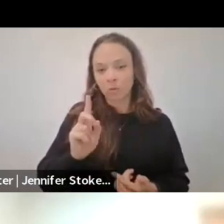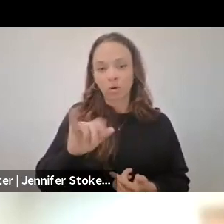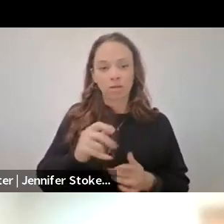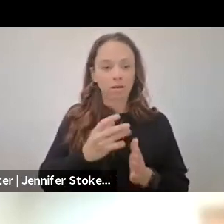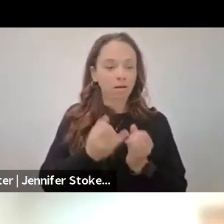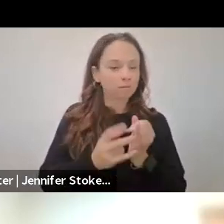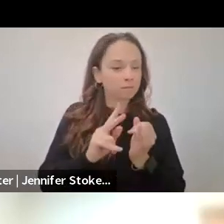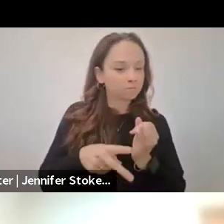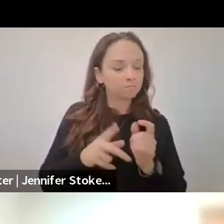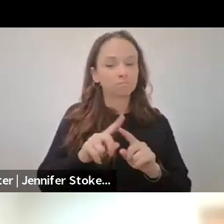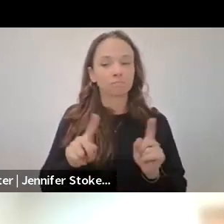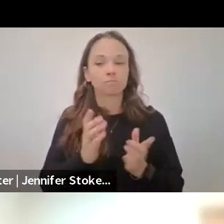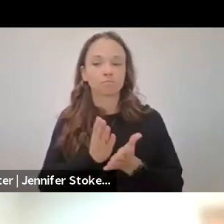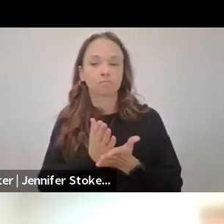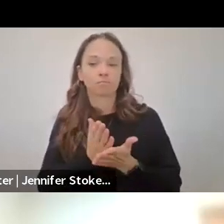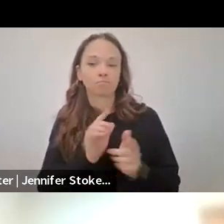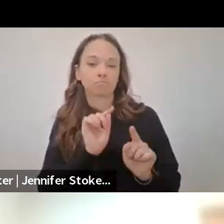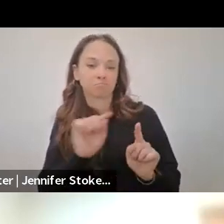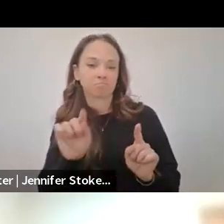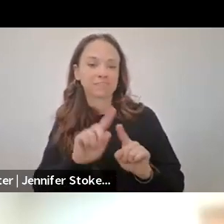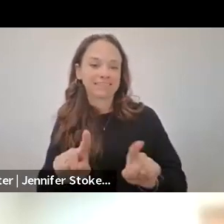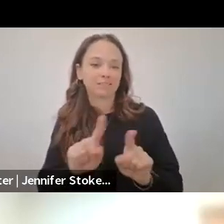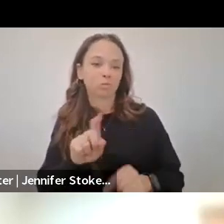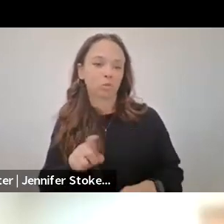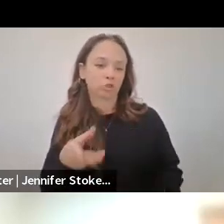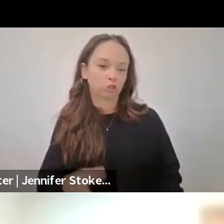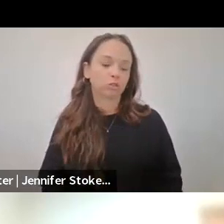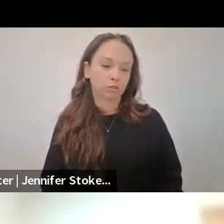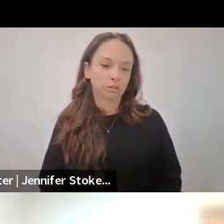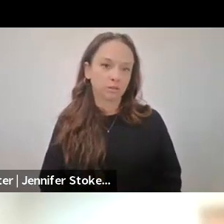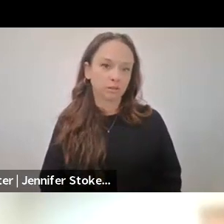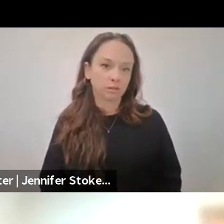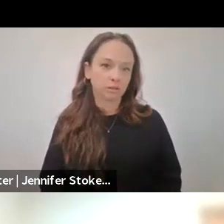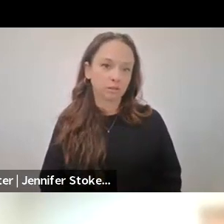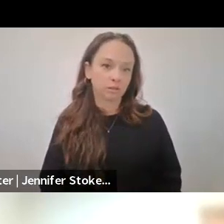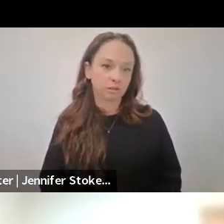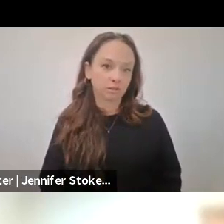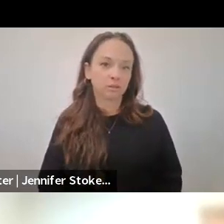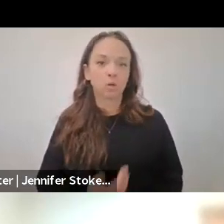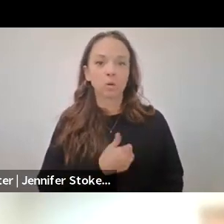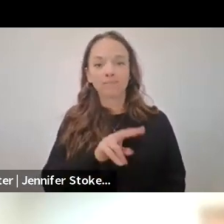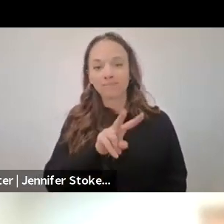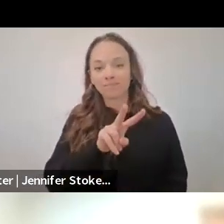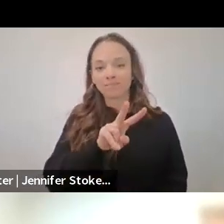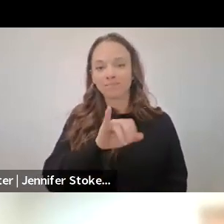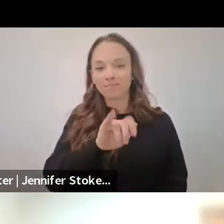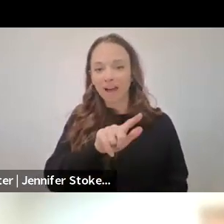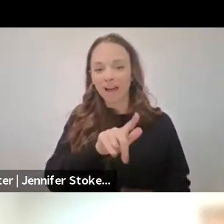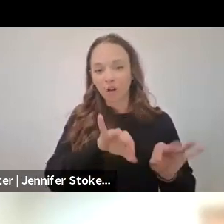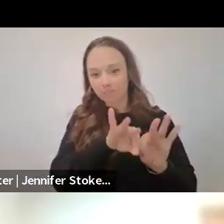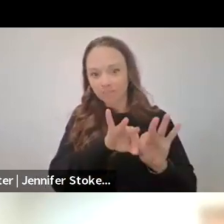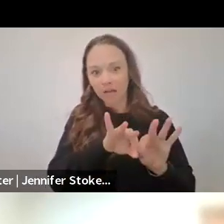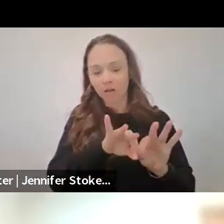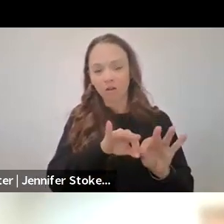different questions there. We have the vital documents versus significant documents. I